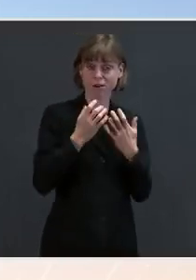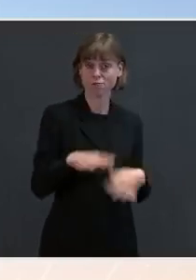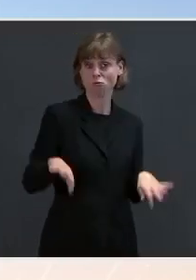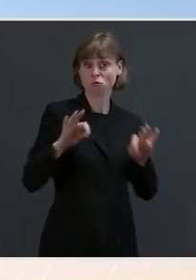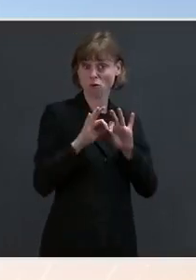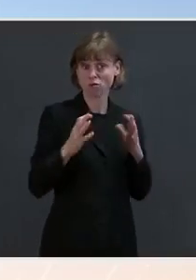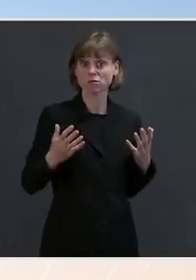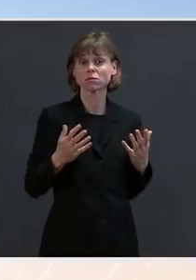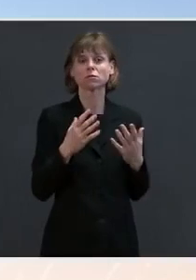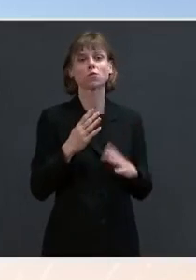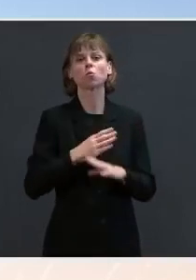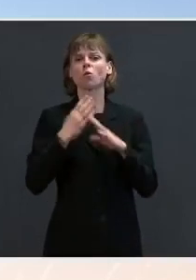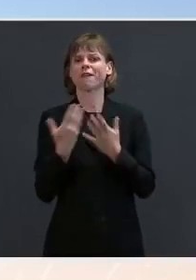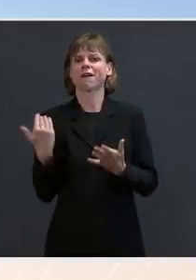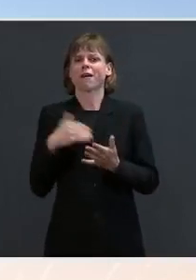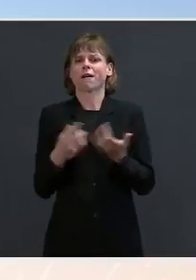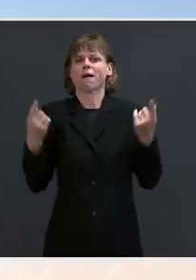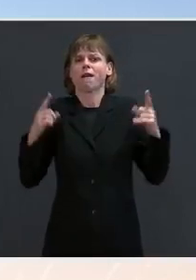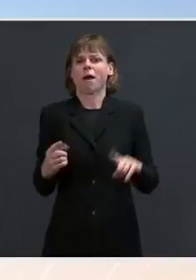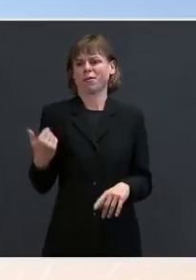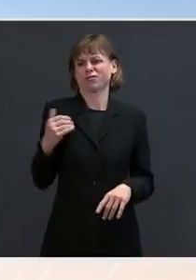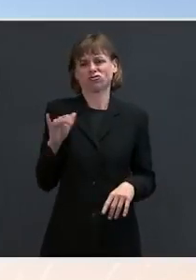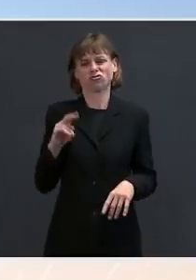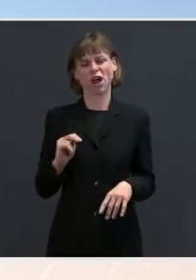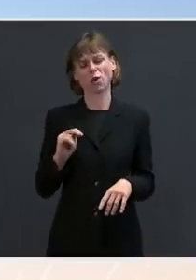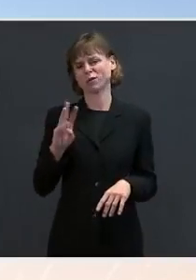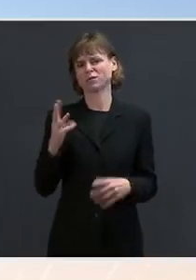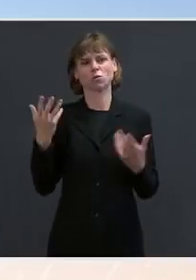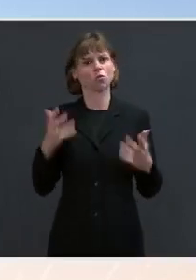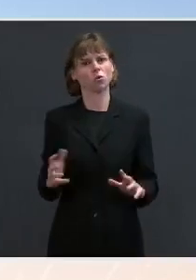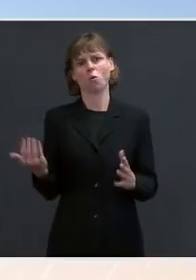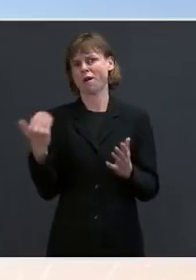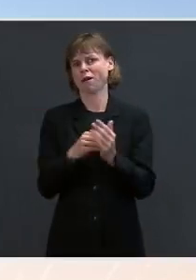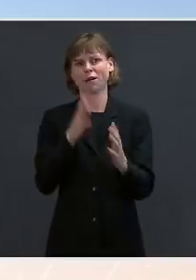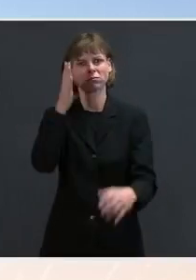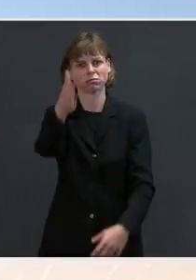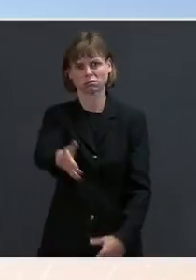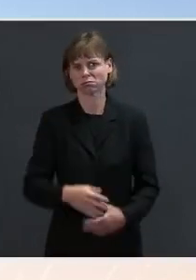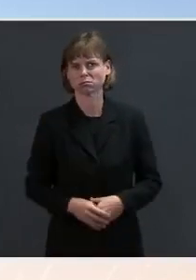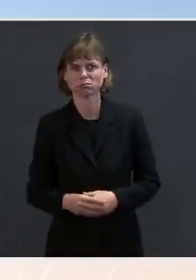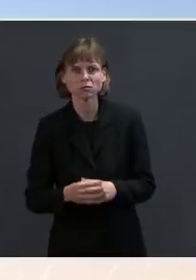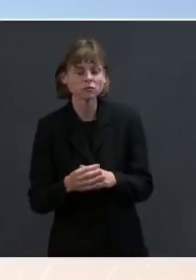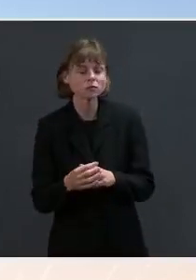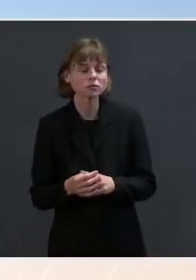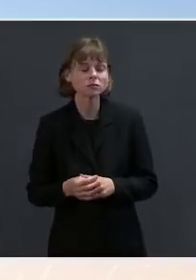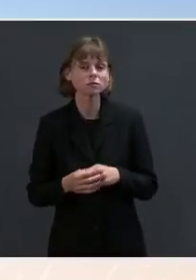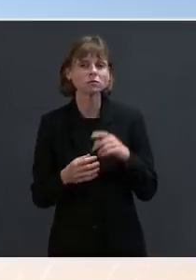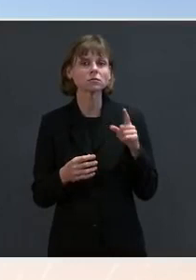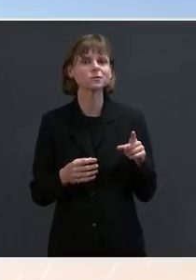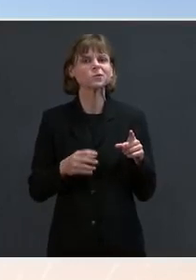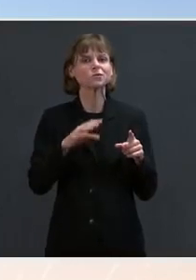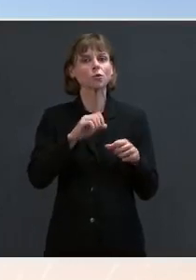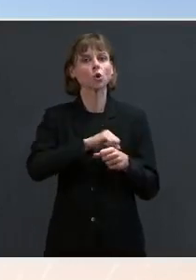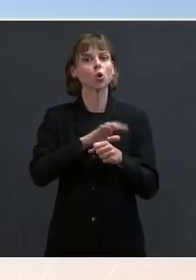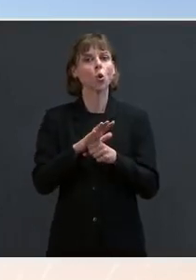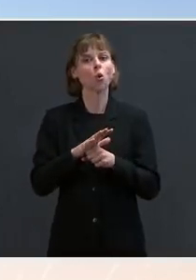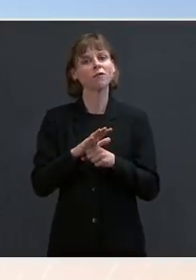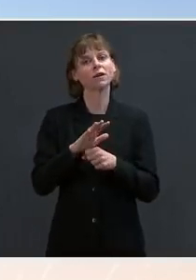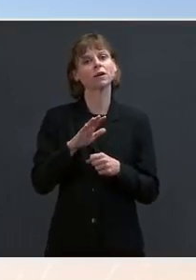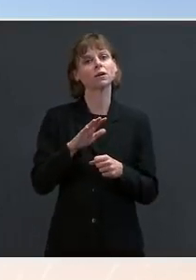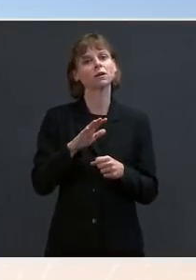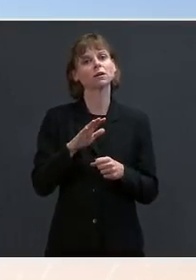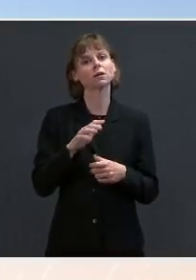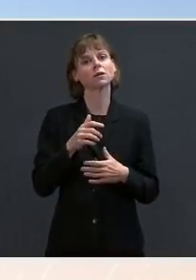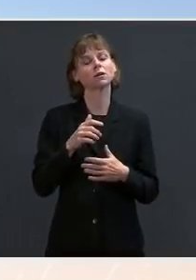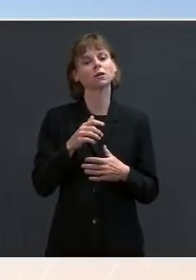events that happened on January 6th from ever happening again. Go ahead. If I can, quickly, a little homework around here as it relates to the COVID relief bill. Mm-hmm. I know we'll see you